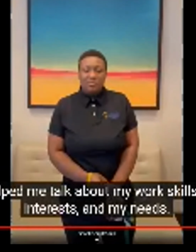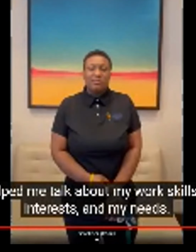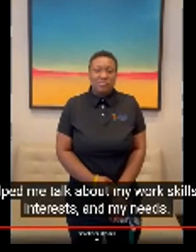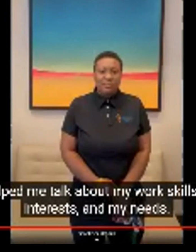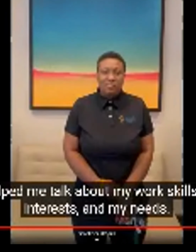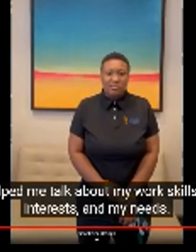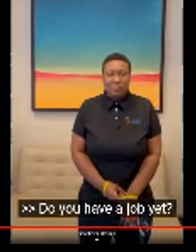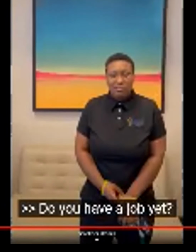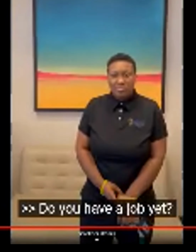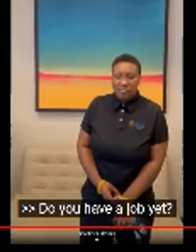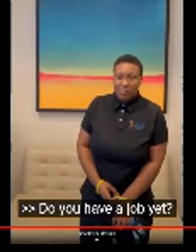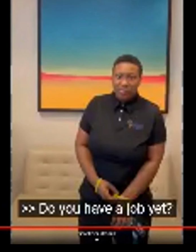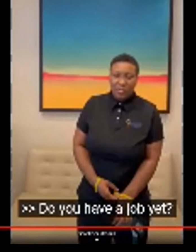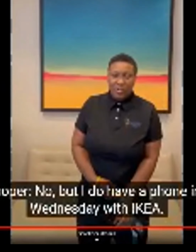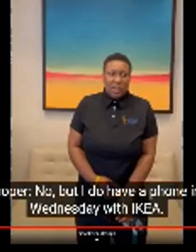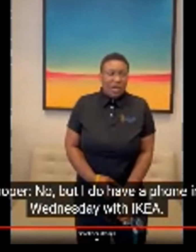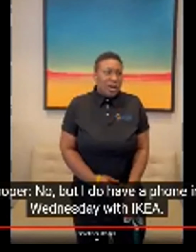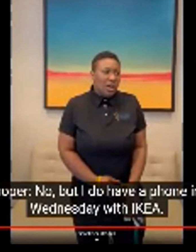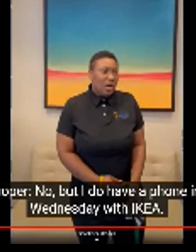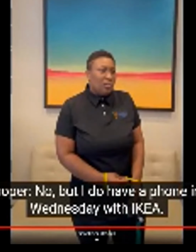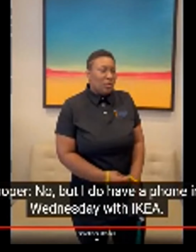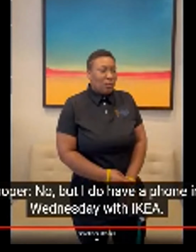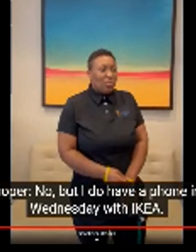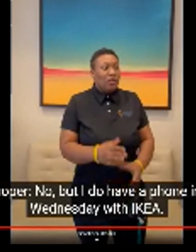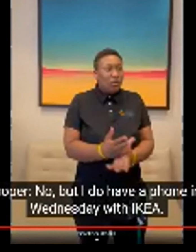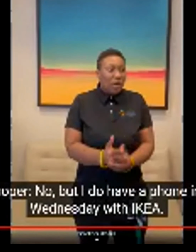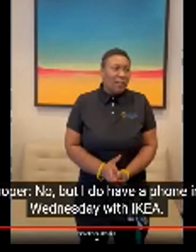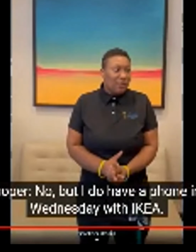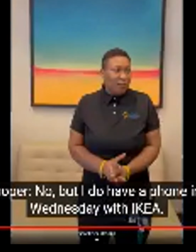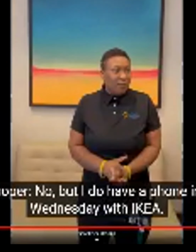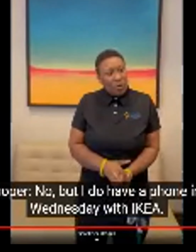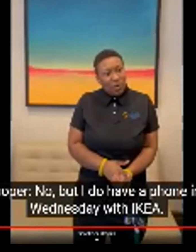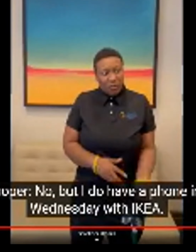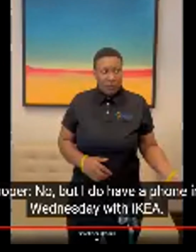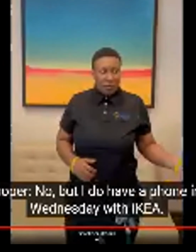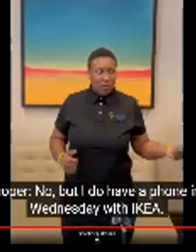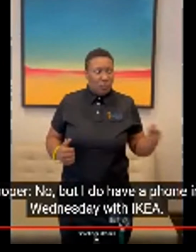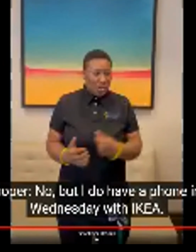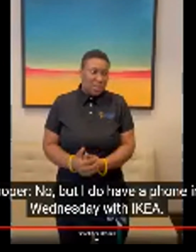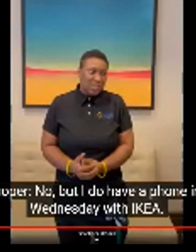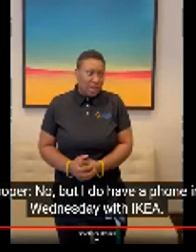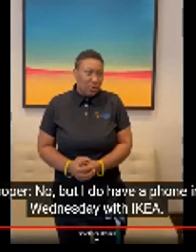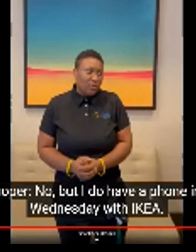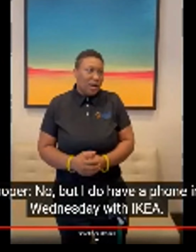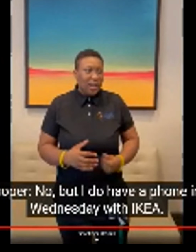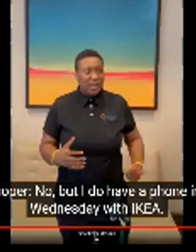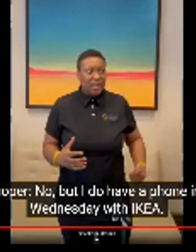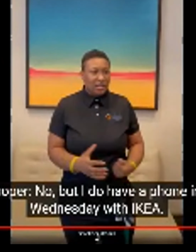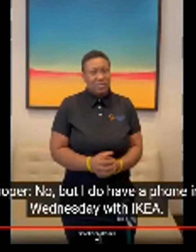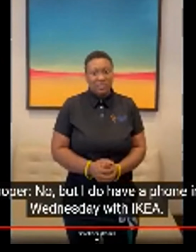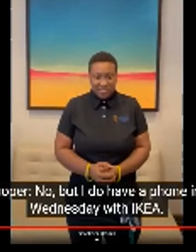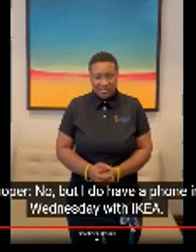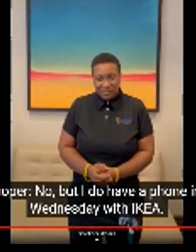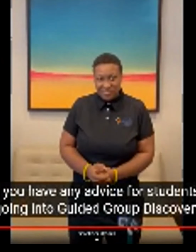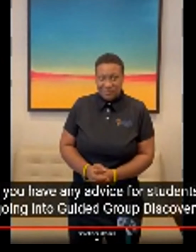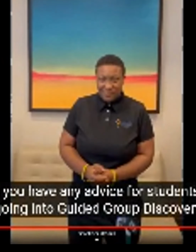needs. Do you have a job yet? No, but I do have a phone interview Wednesday with